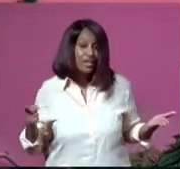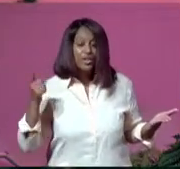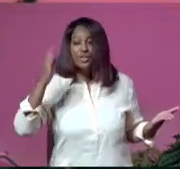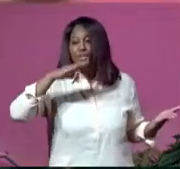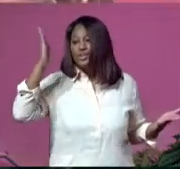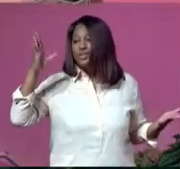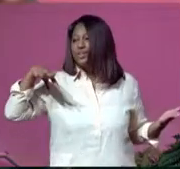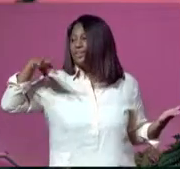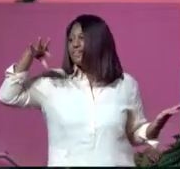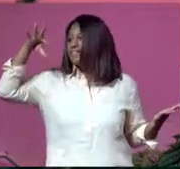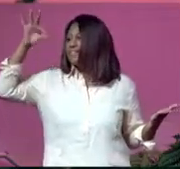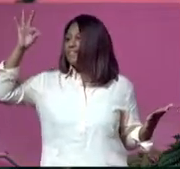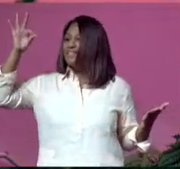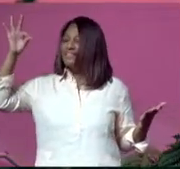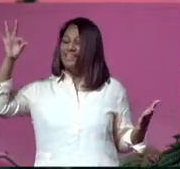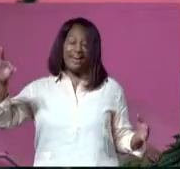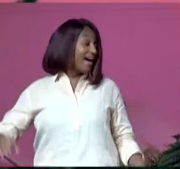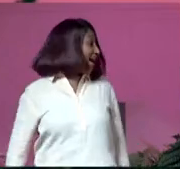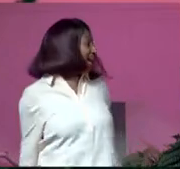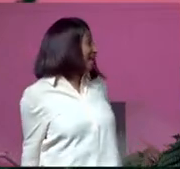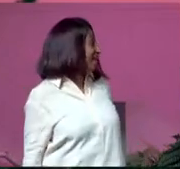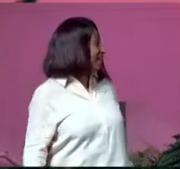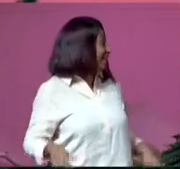never find momentum backwards.